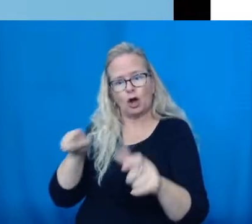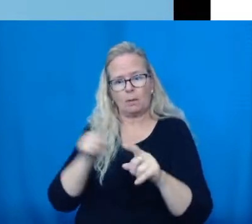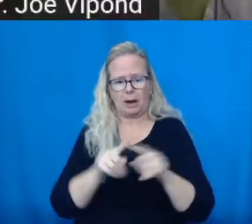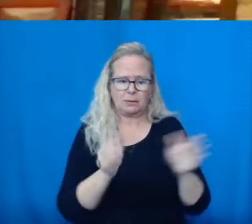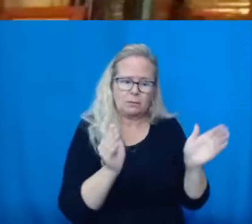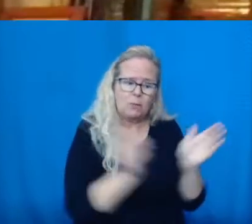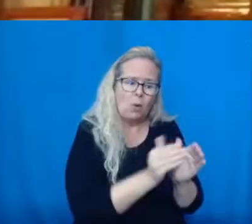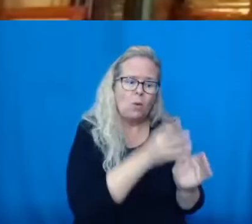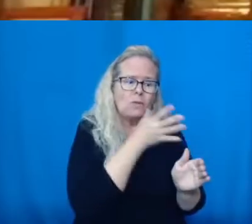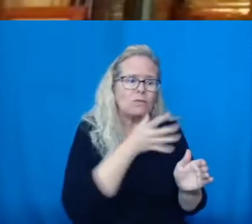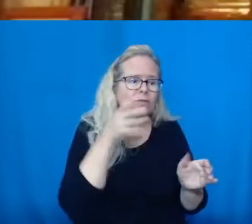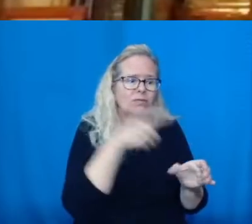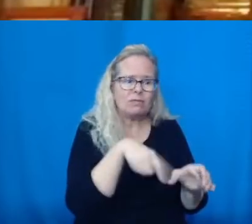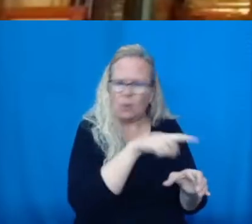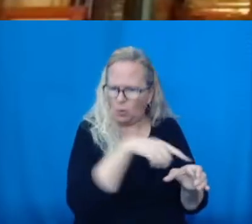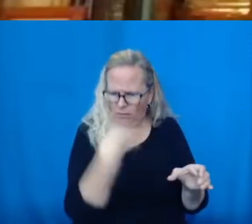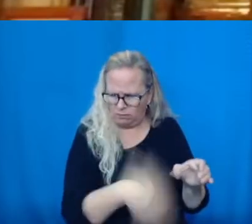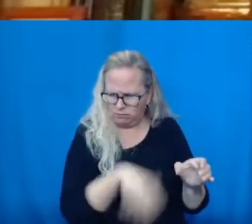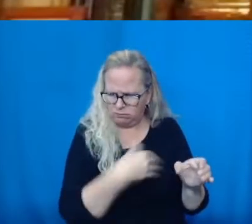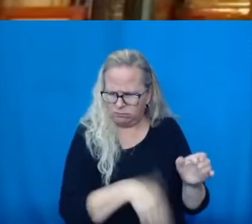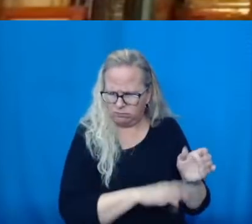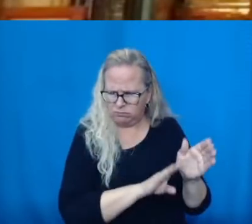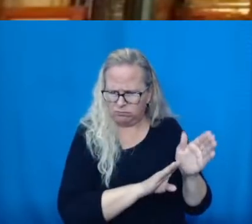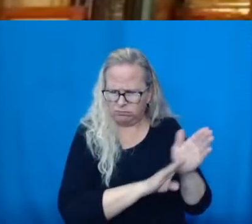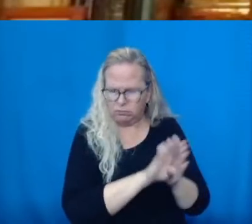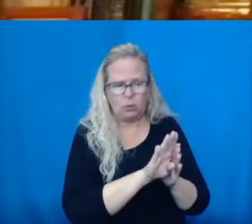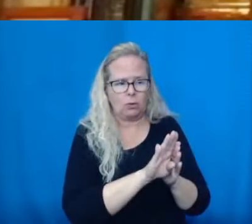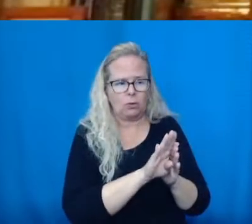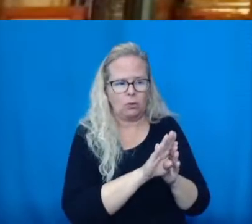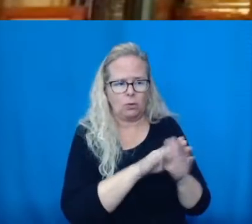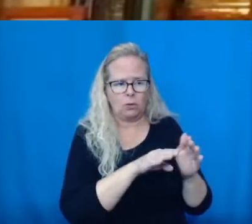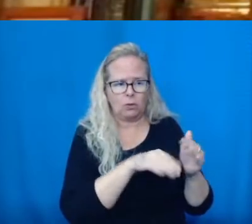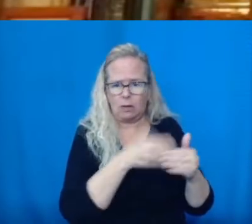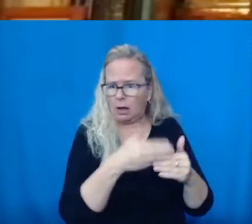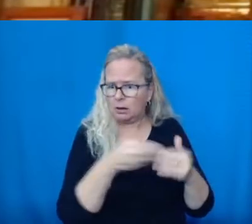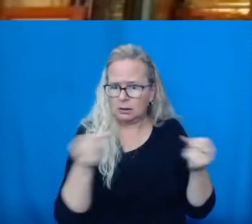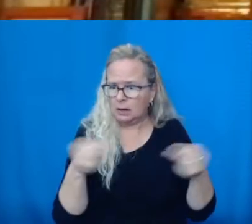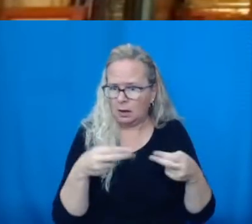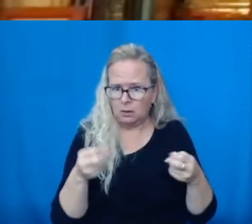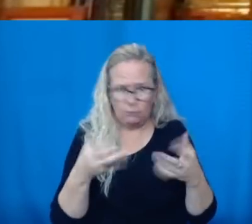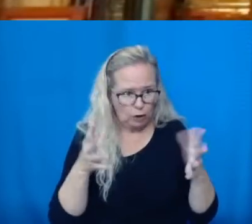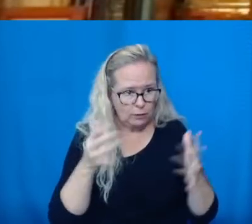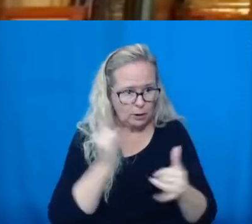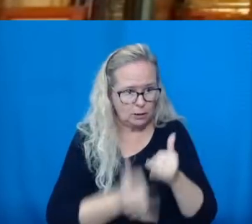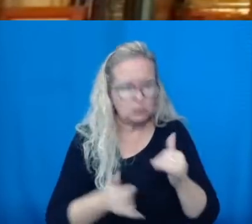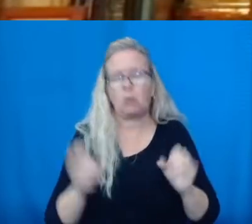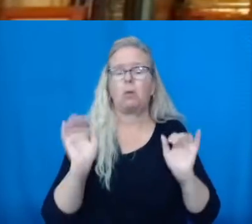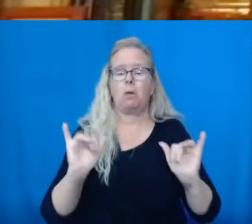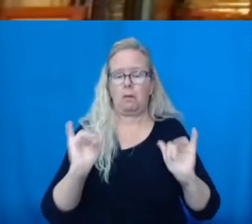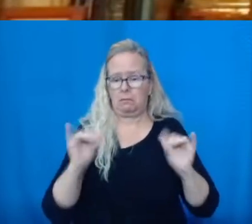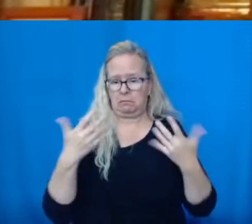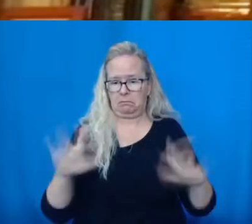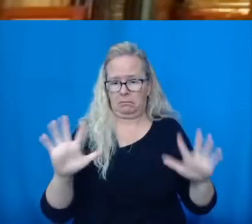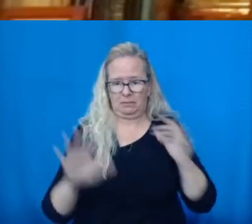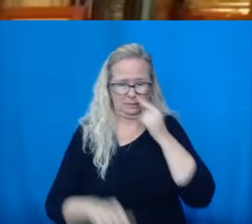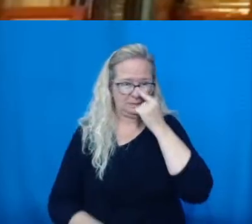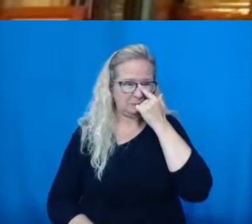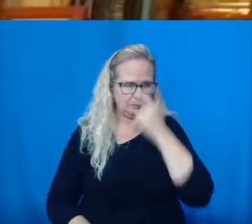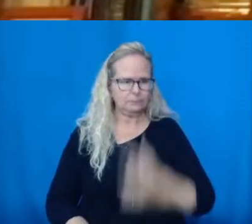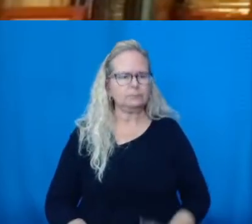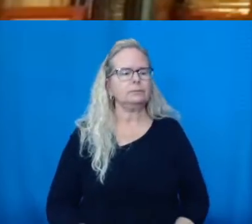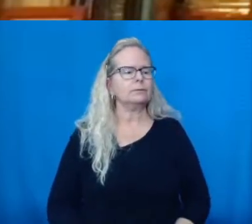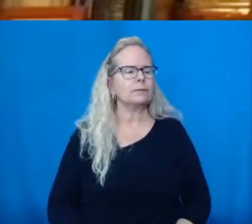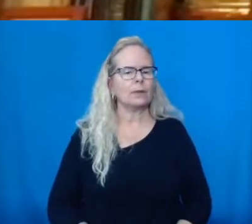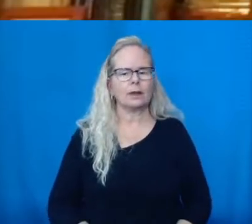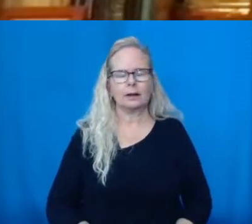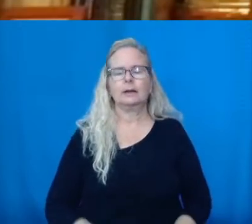I just wanted to say how excited I am for this presentation today. I've been working with Connor Rudzicki and